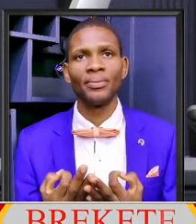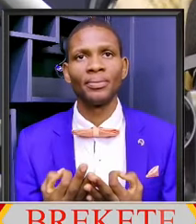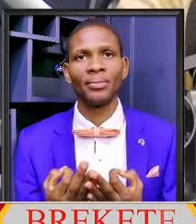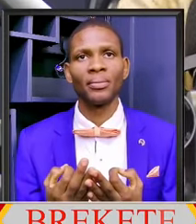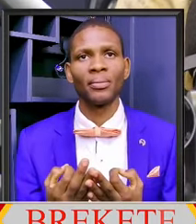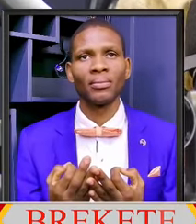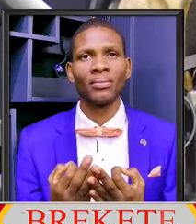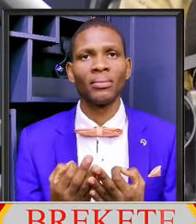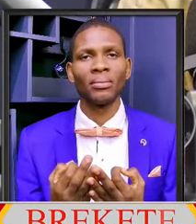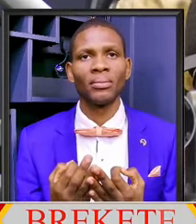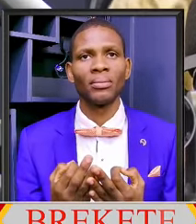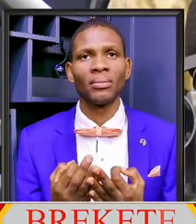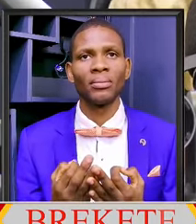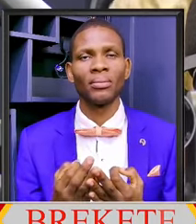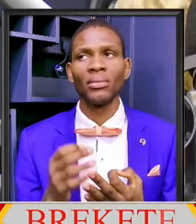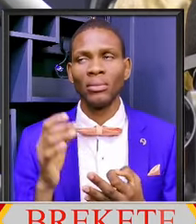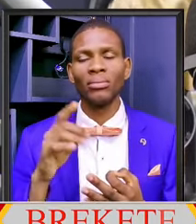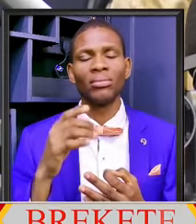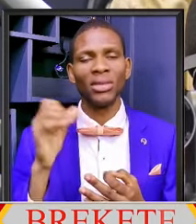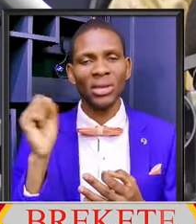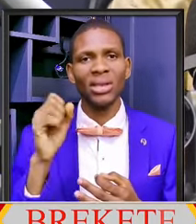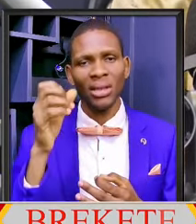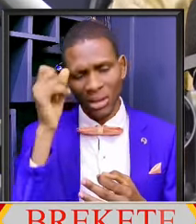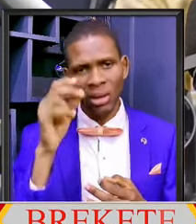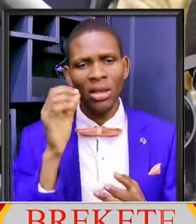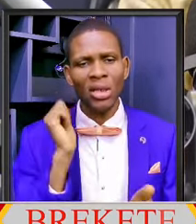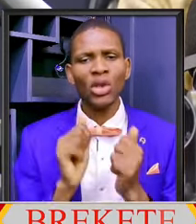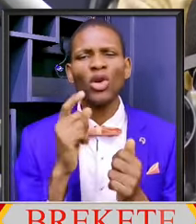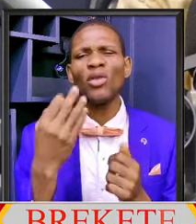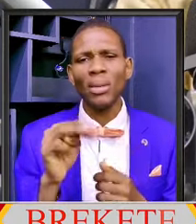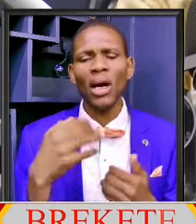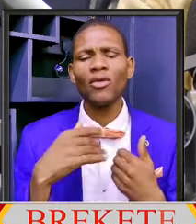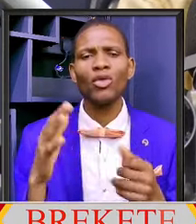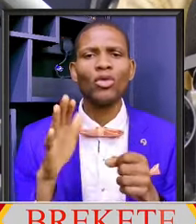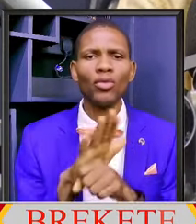Yes. Huh? Yes, sir. Which of them you don't fulfill?